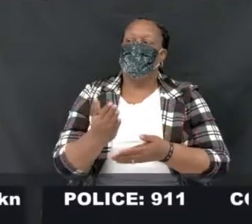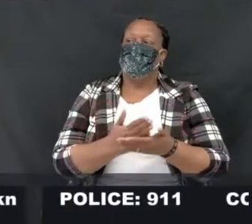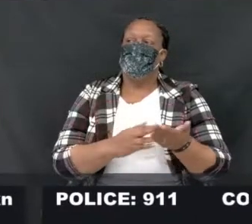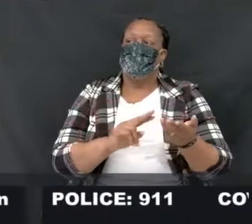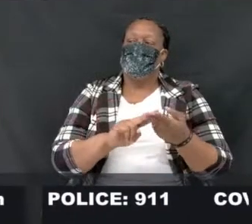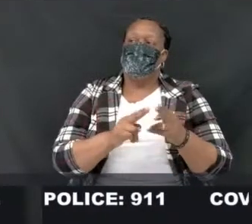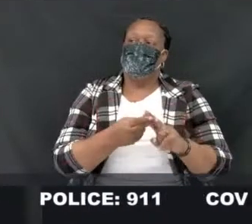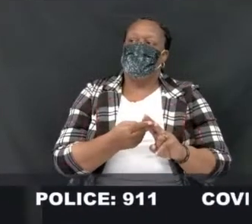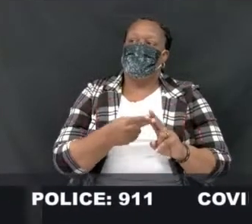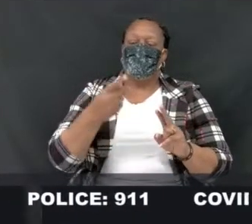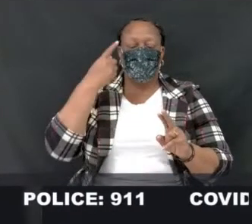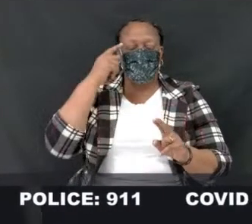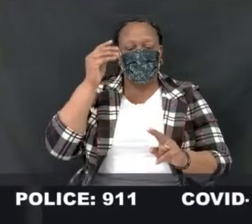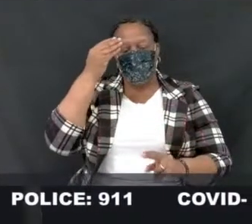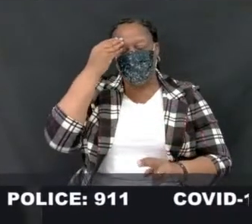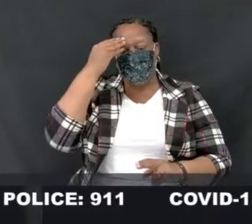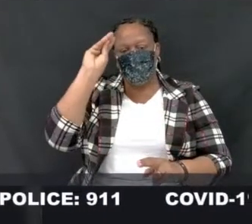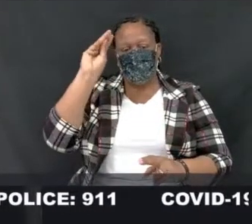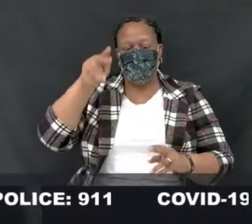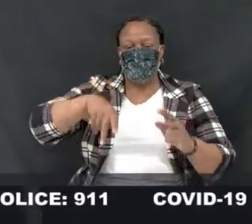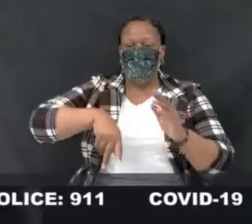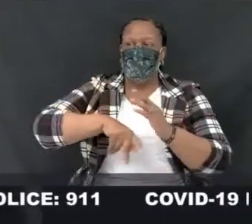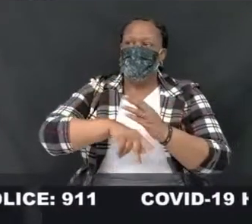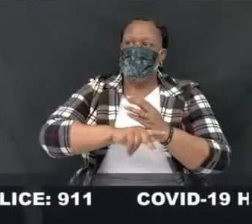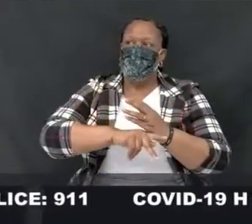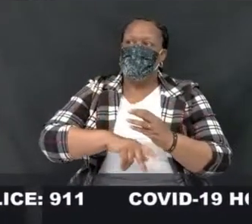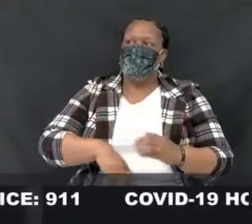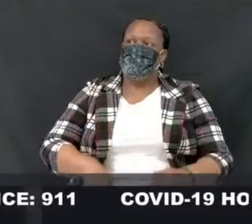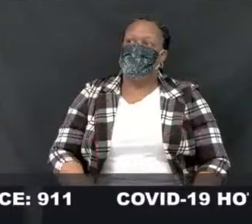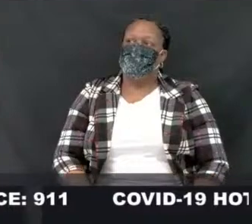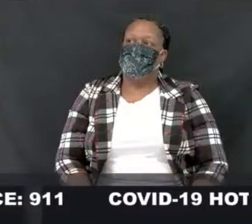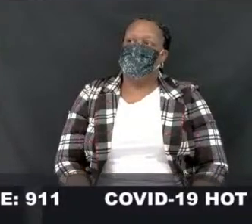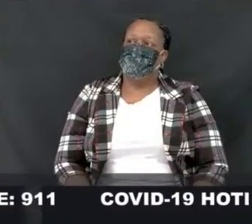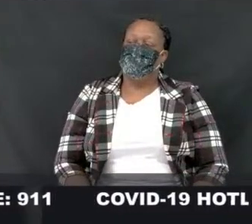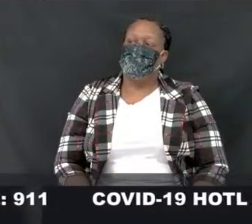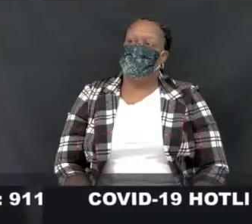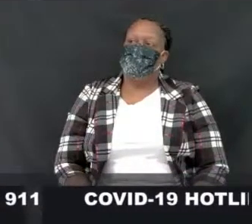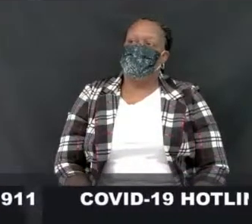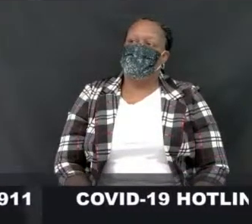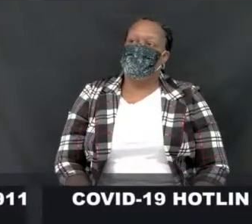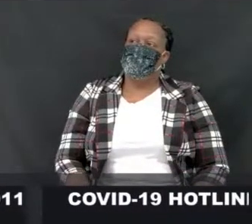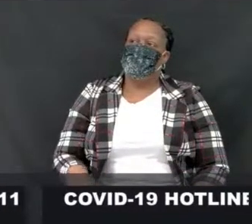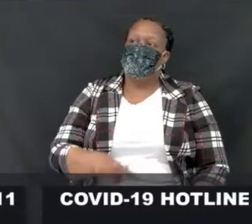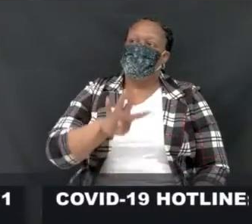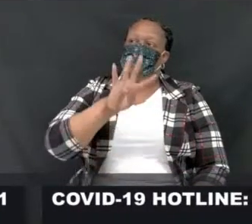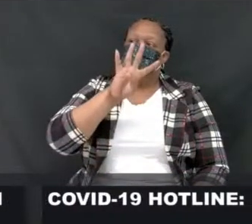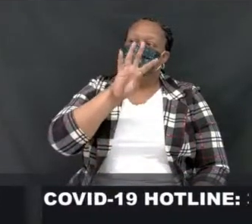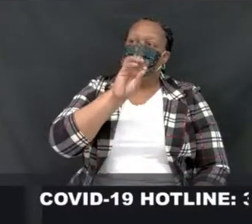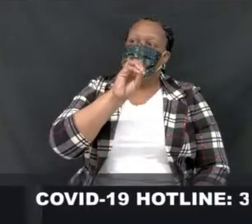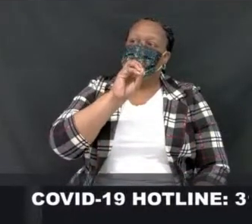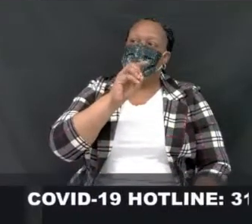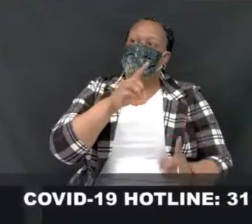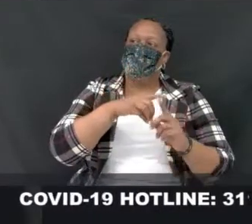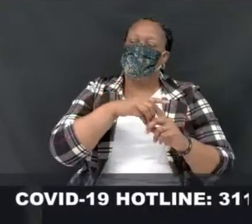statistics for the Senior Men's League. And they are as follows. 40 to 50% of the active football players are fully